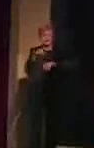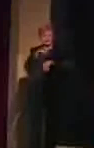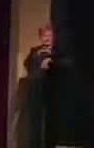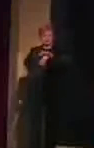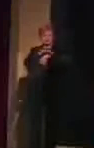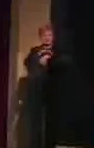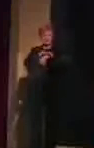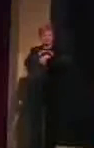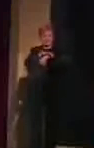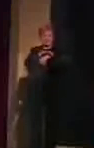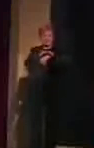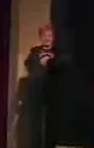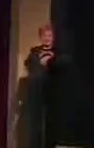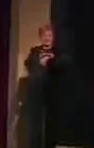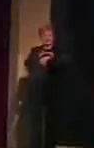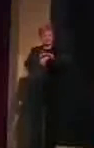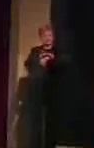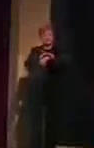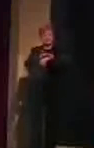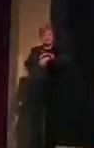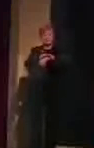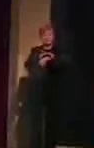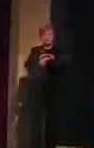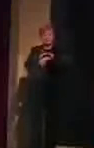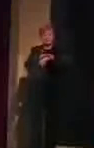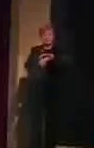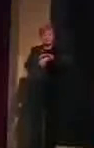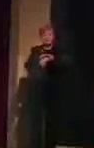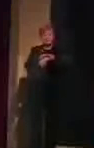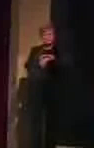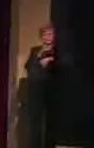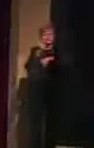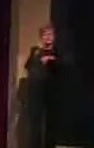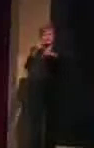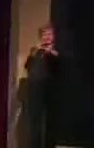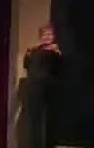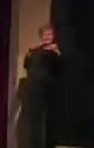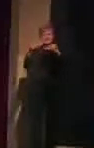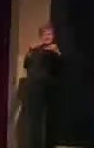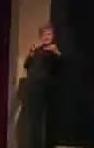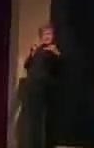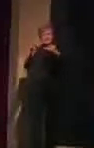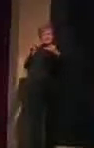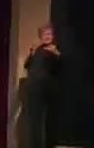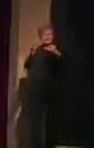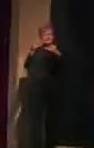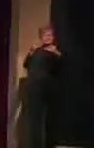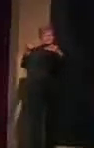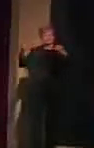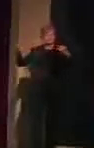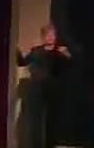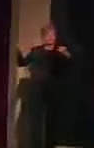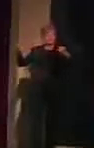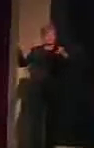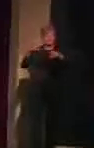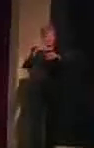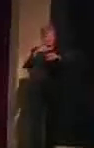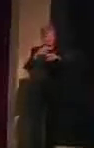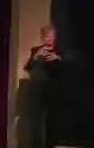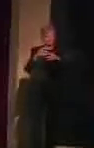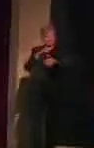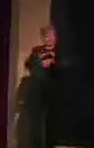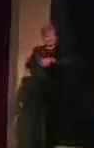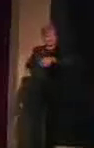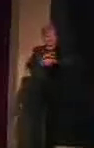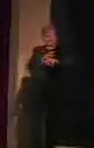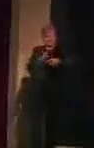Around them. Chris Hayes did a whole show on it. It has to be within 10 inches of the gun or the gun won't fire. And so any type of situation where police